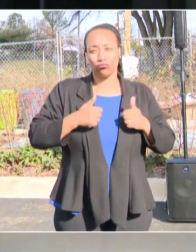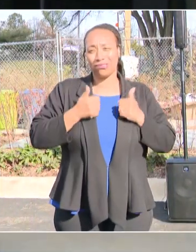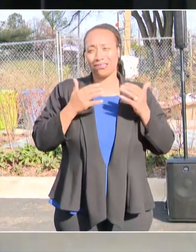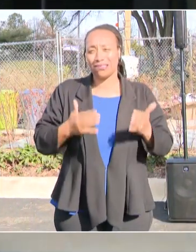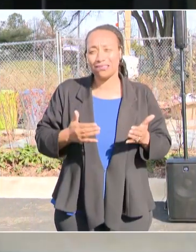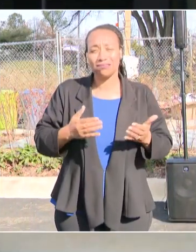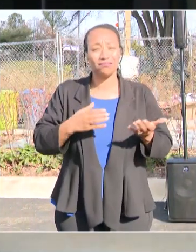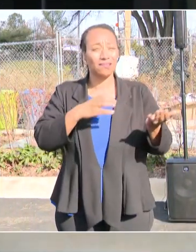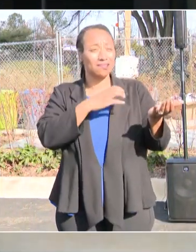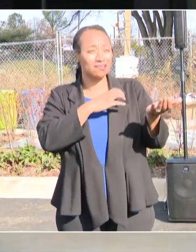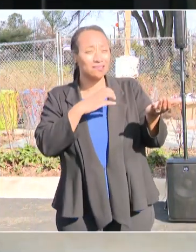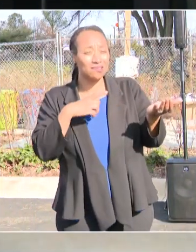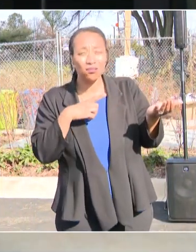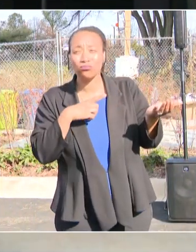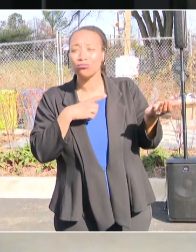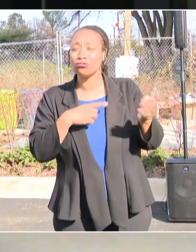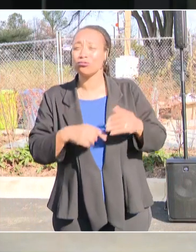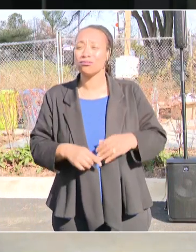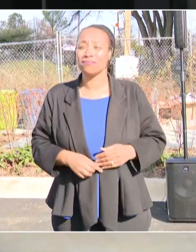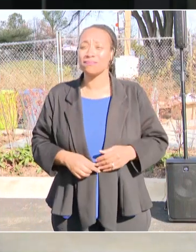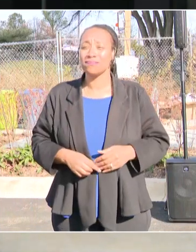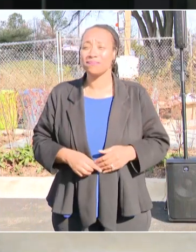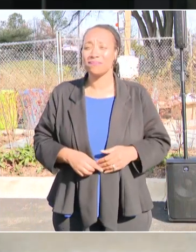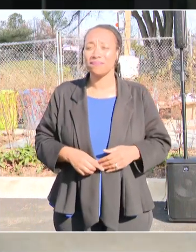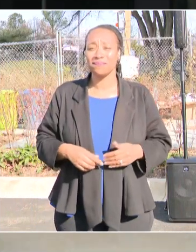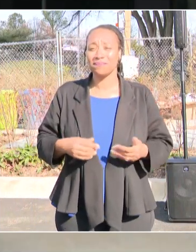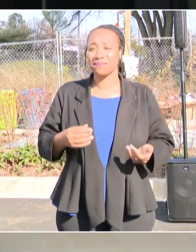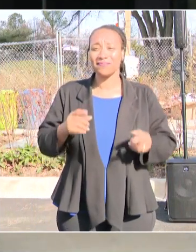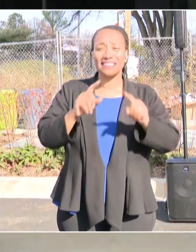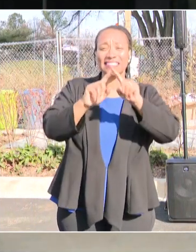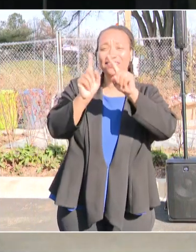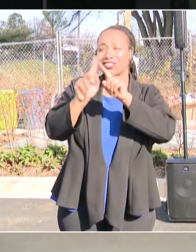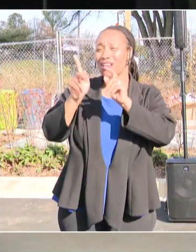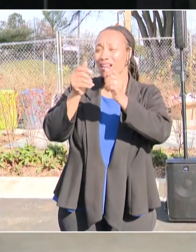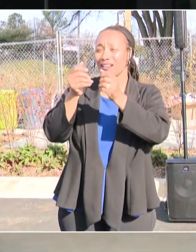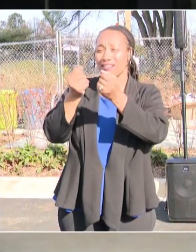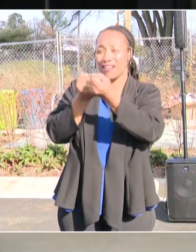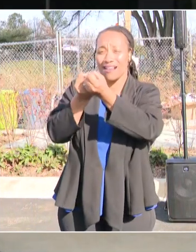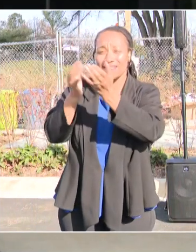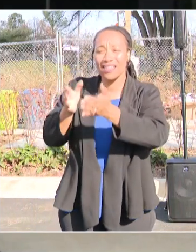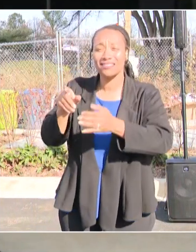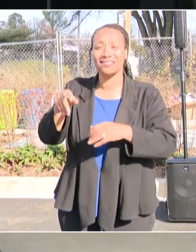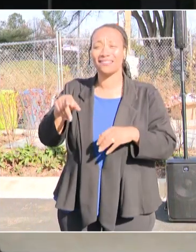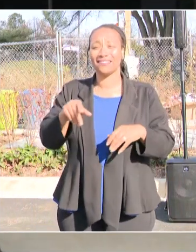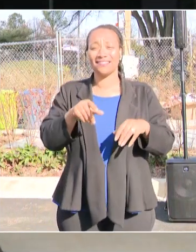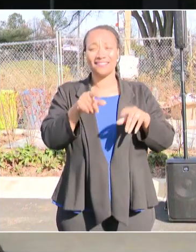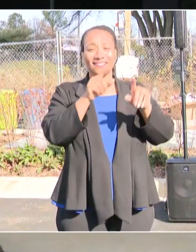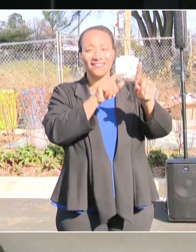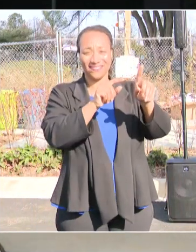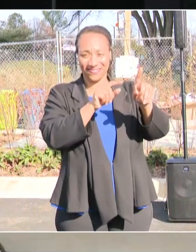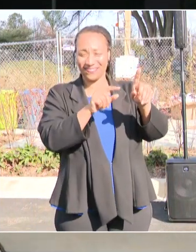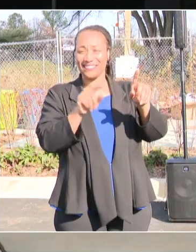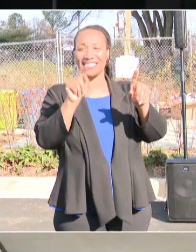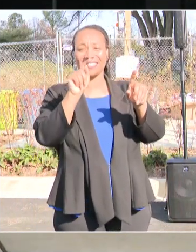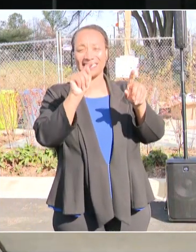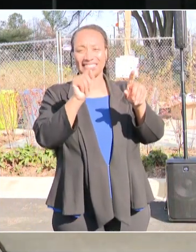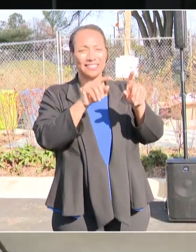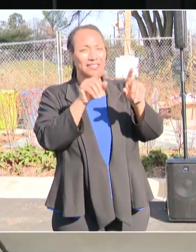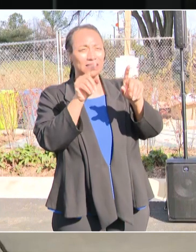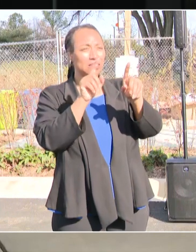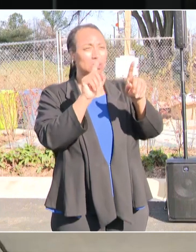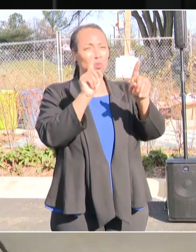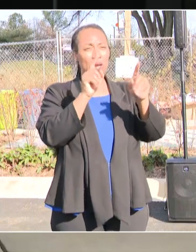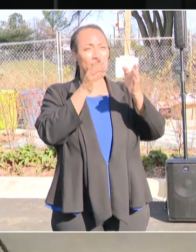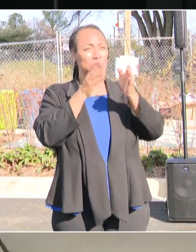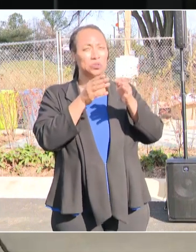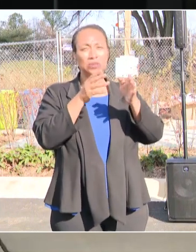Association, all the advocates. Tendani, raise your hand, Tendani. We've been in the front line in Berry Farm for decades, just giving